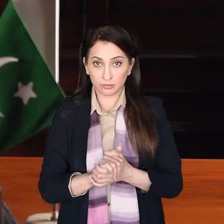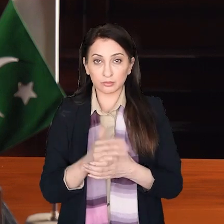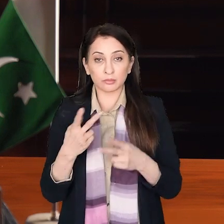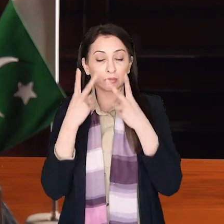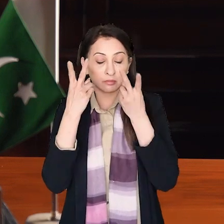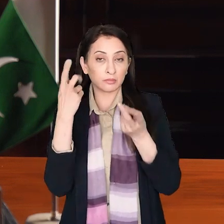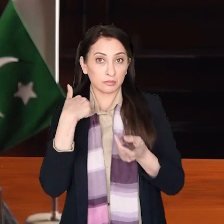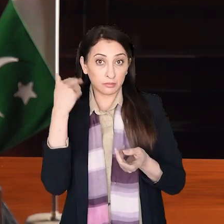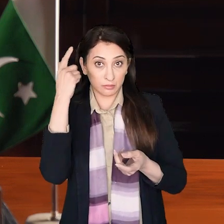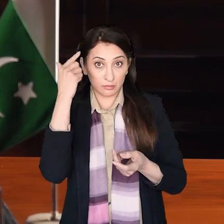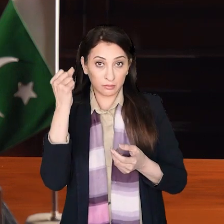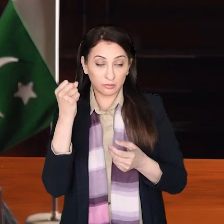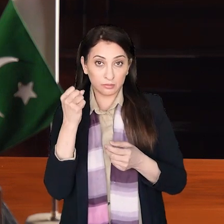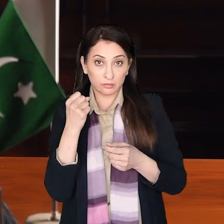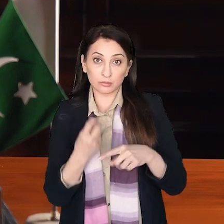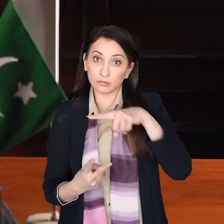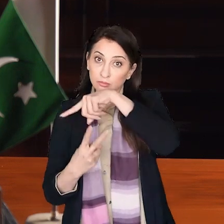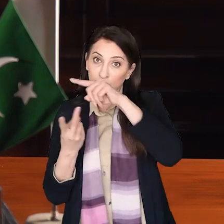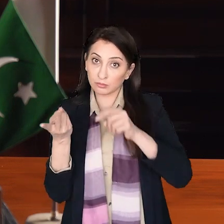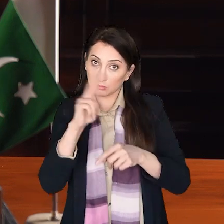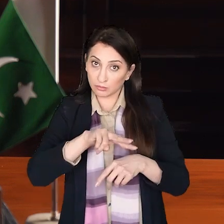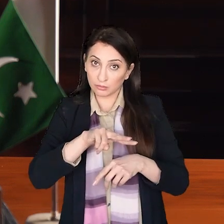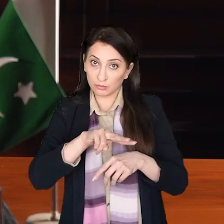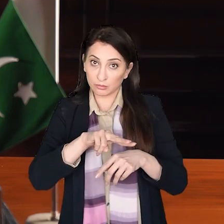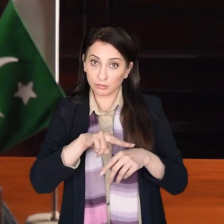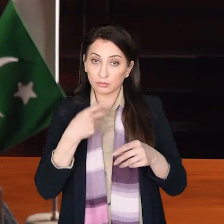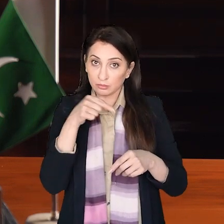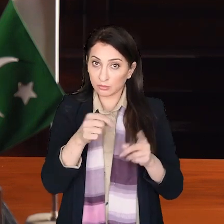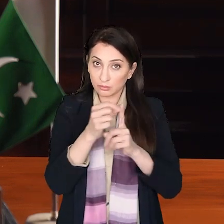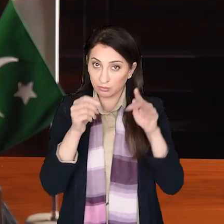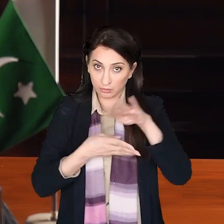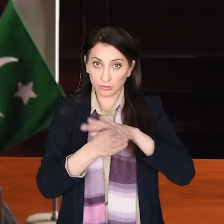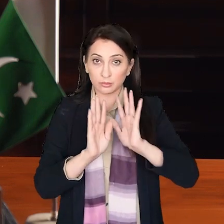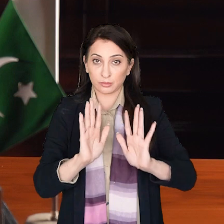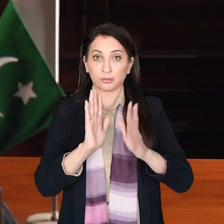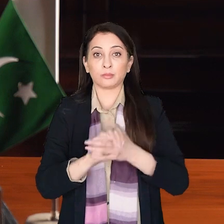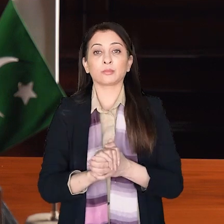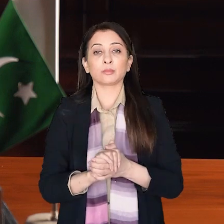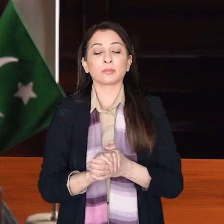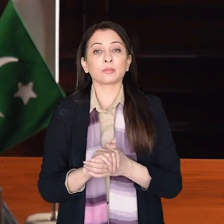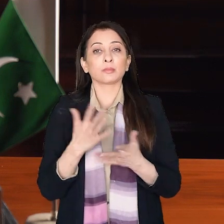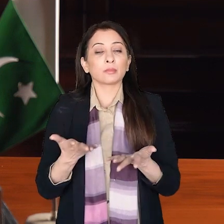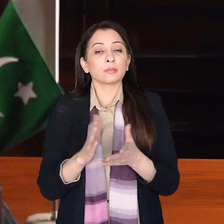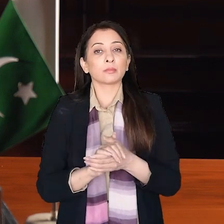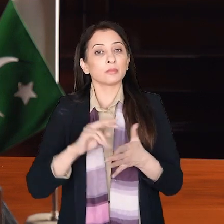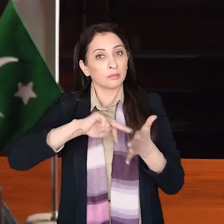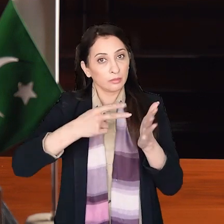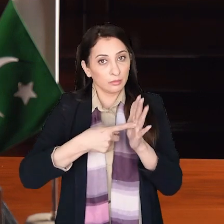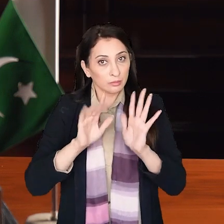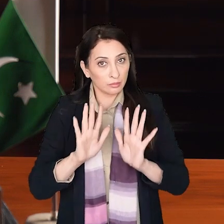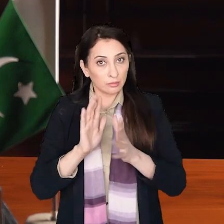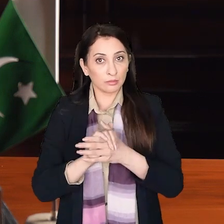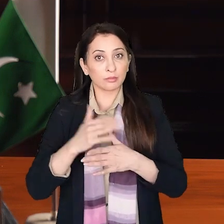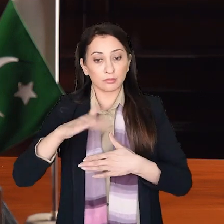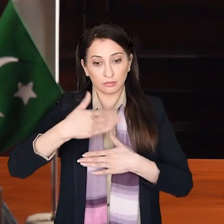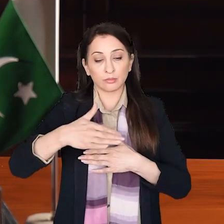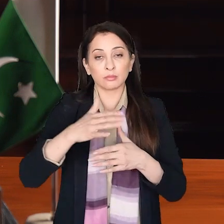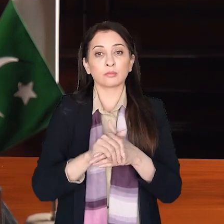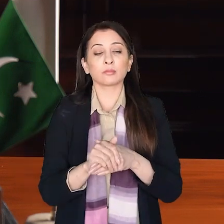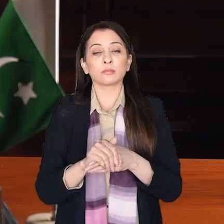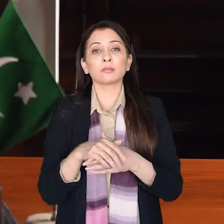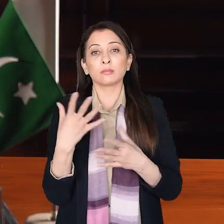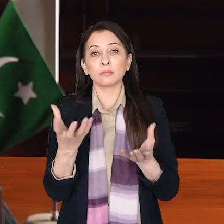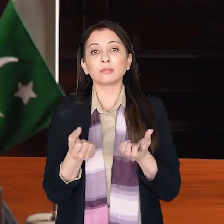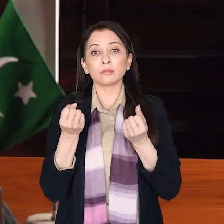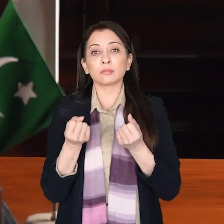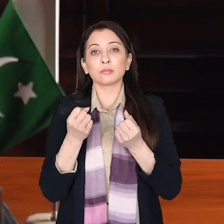saw, I believe, double the amount of factories installed in Pakistan And this is a certain example which we can use for the future,